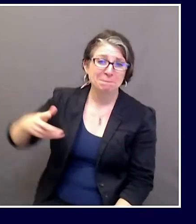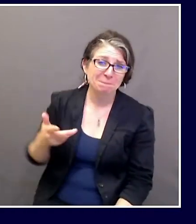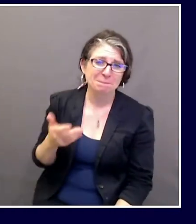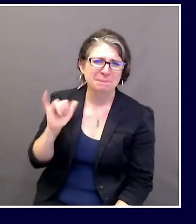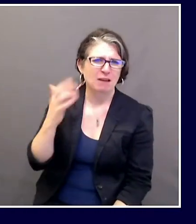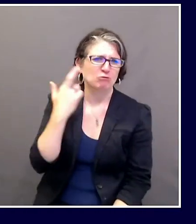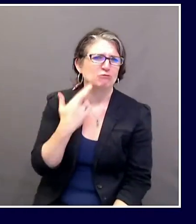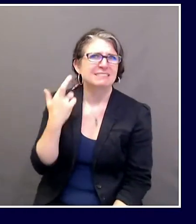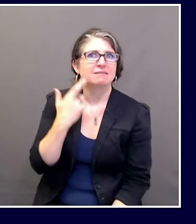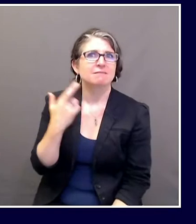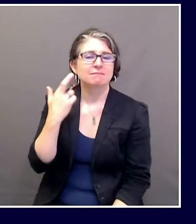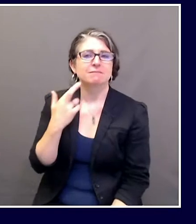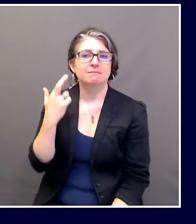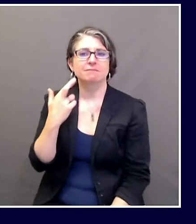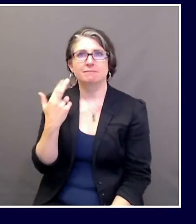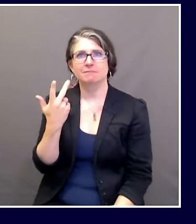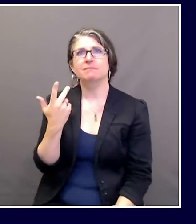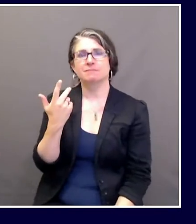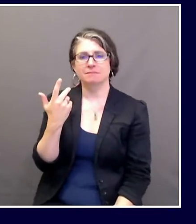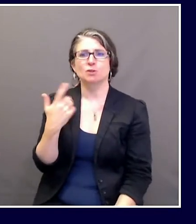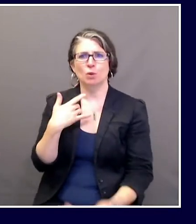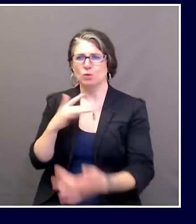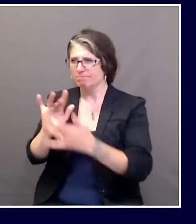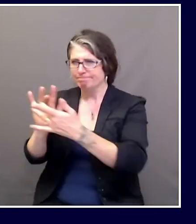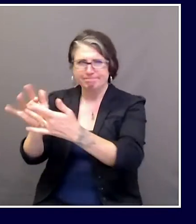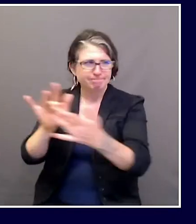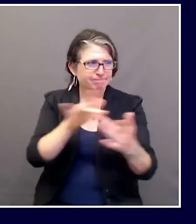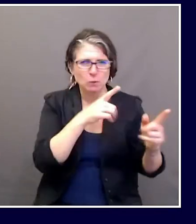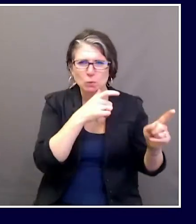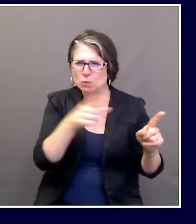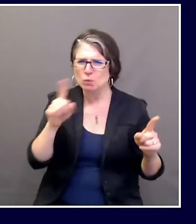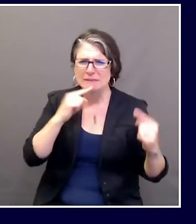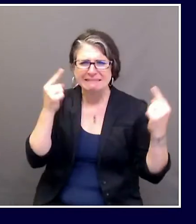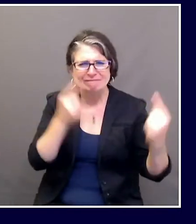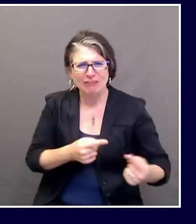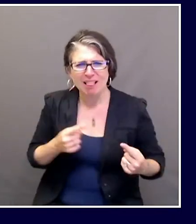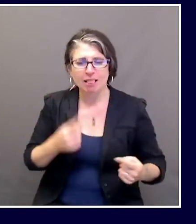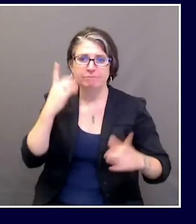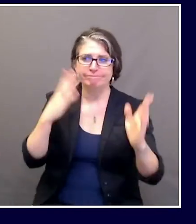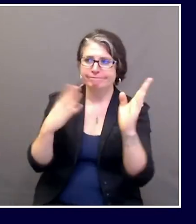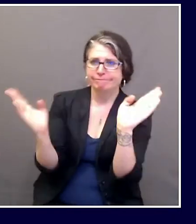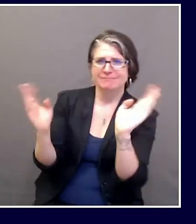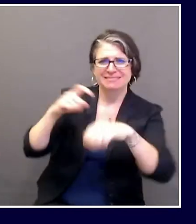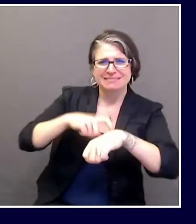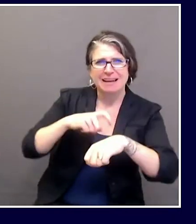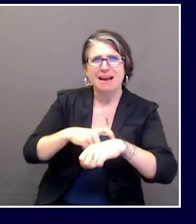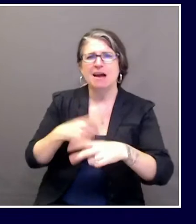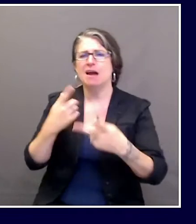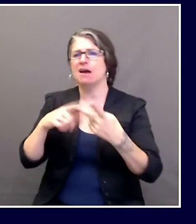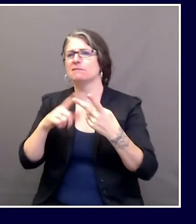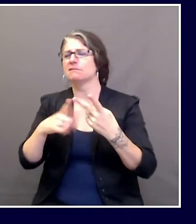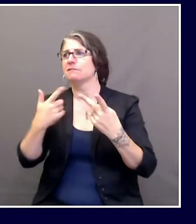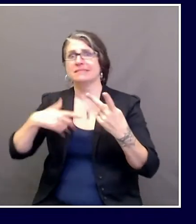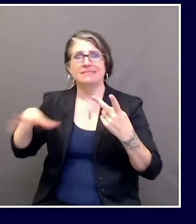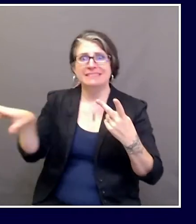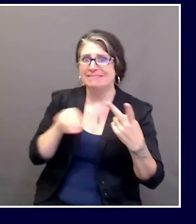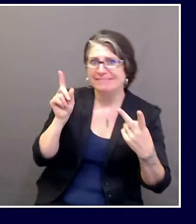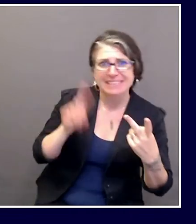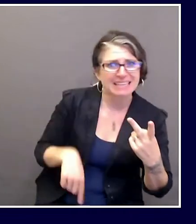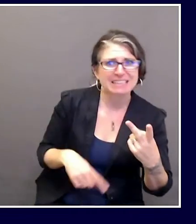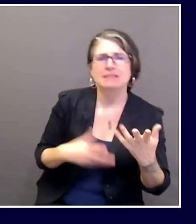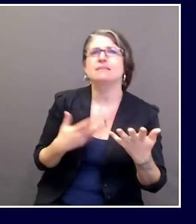time and opportunity for their staff to just get vaccinated. That's element number 1. Element number 2 is what you